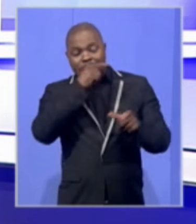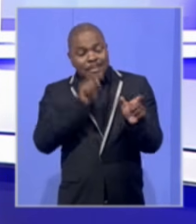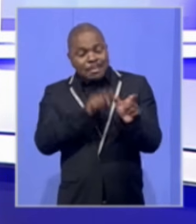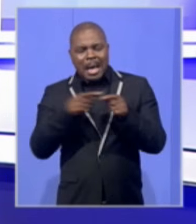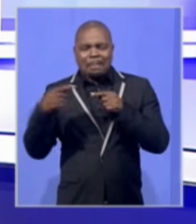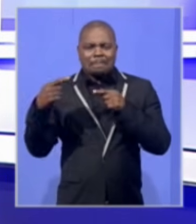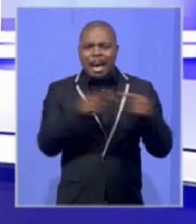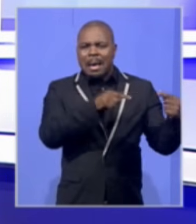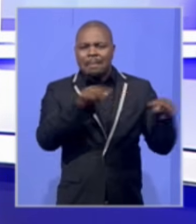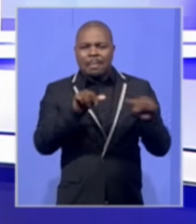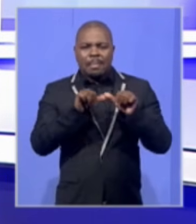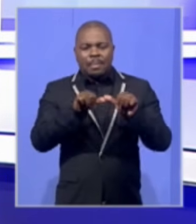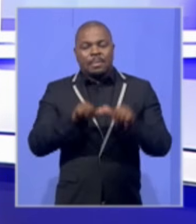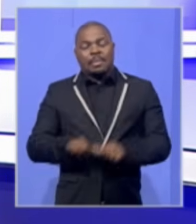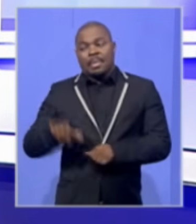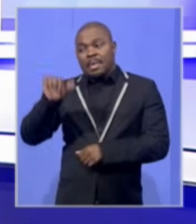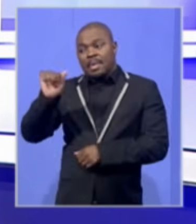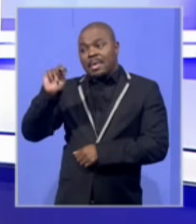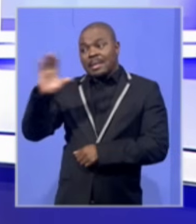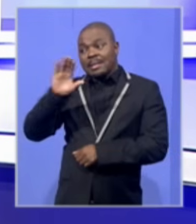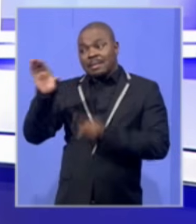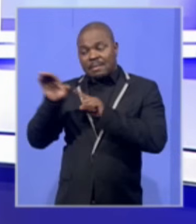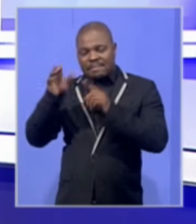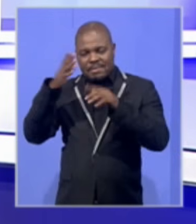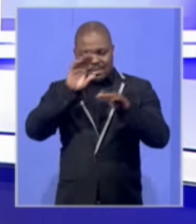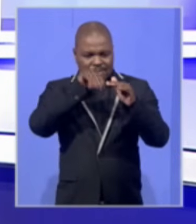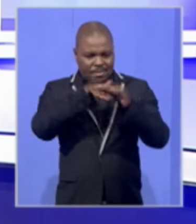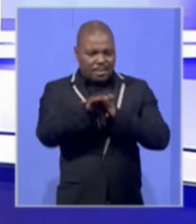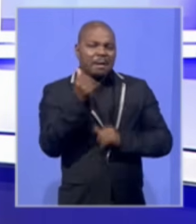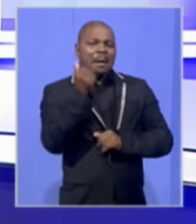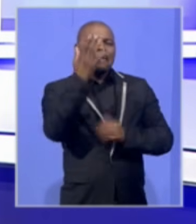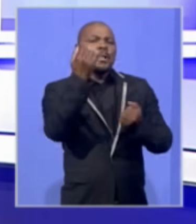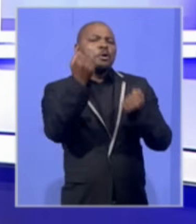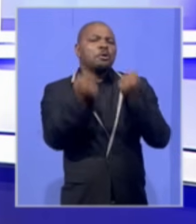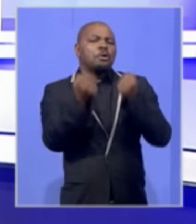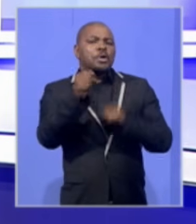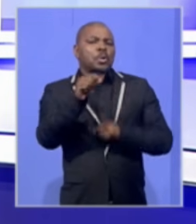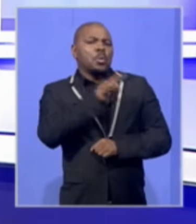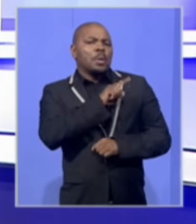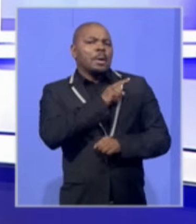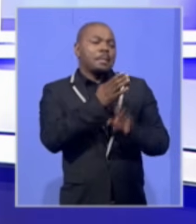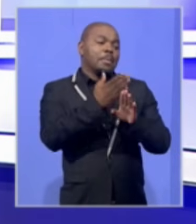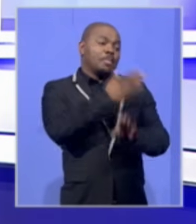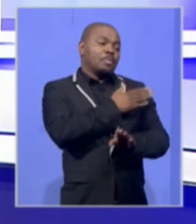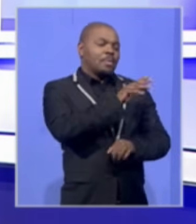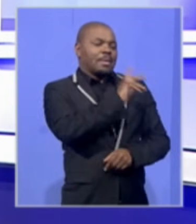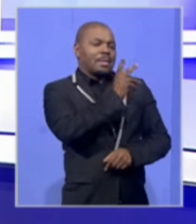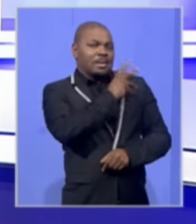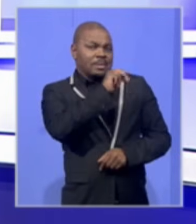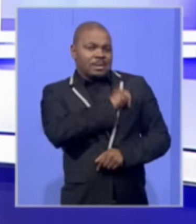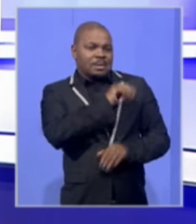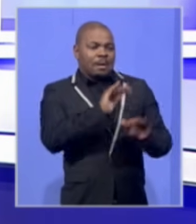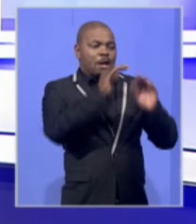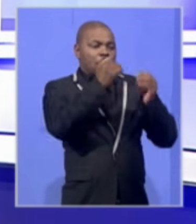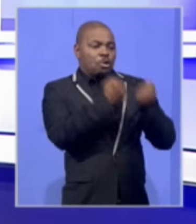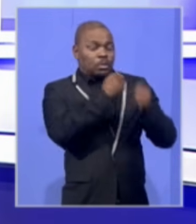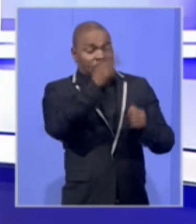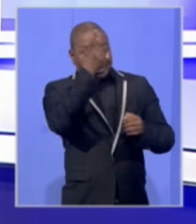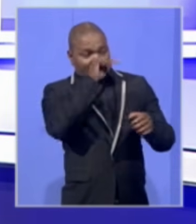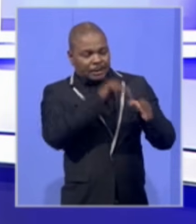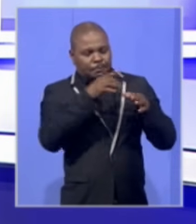ke jaaka ANC e kgolagantse le kgotlatshekelo-kgolo ya boikuelo morago ga gore kgotlatshekelo-kgolo ya KwaZulu-Natal kwa Durban